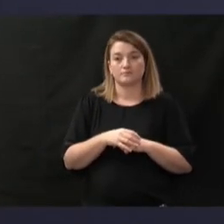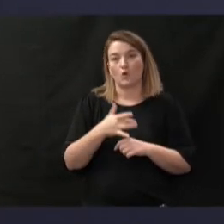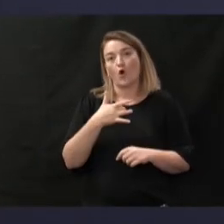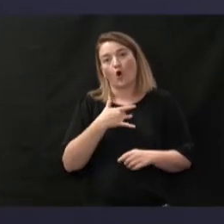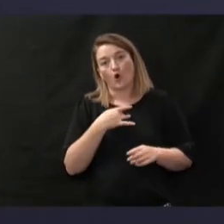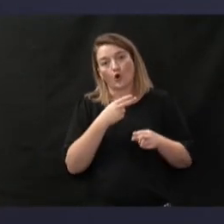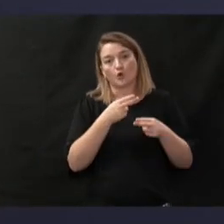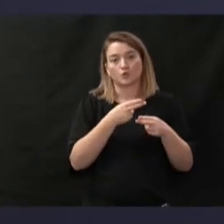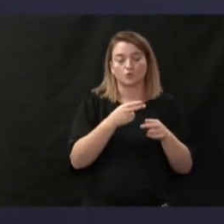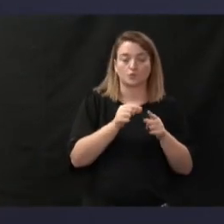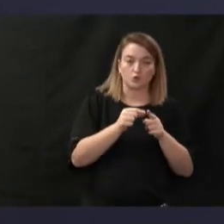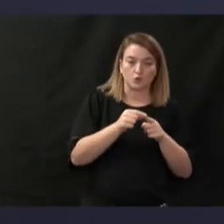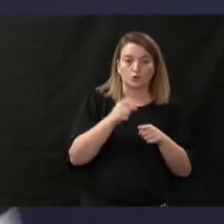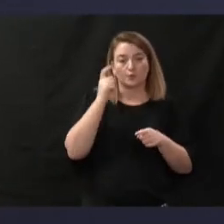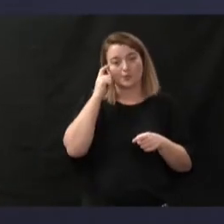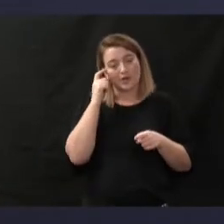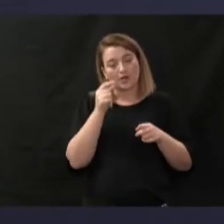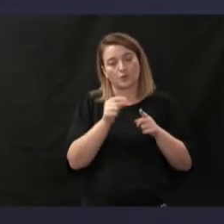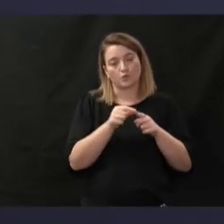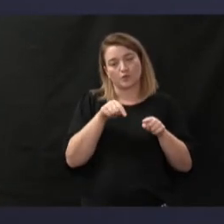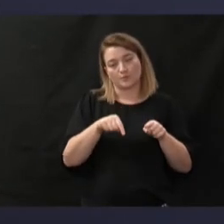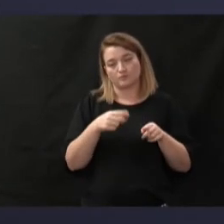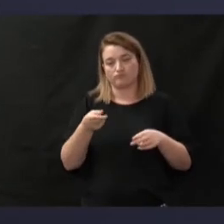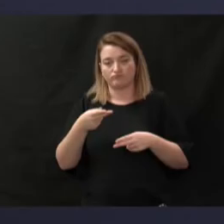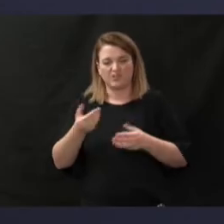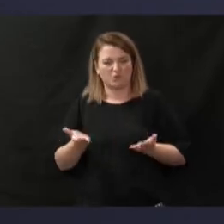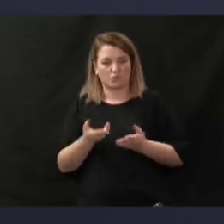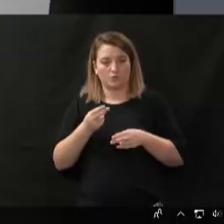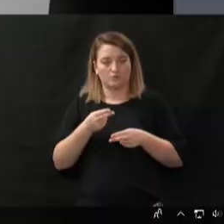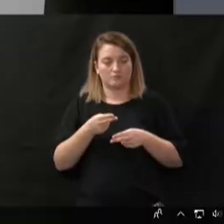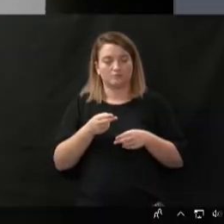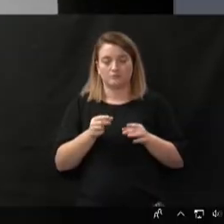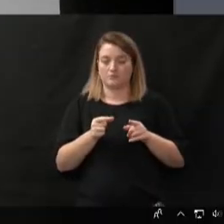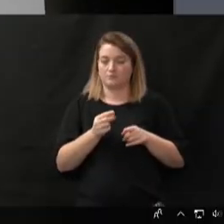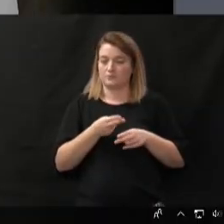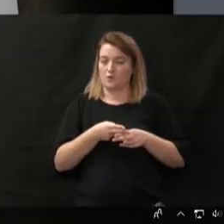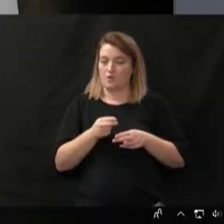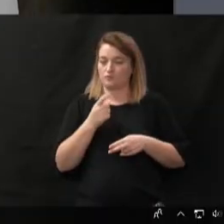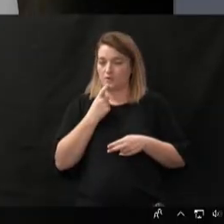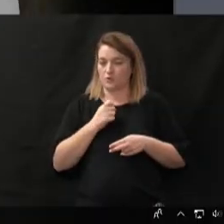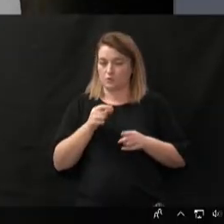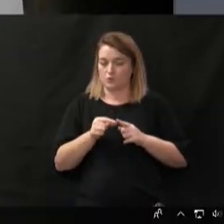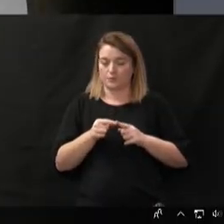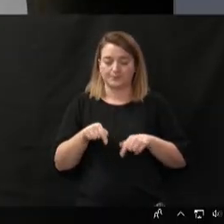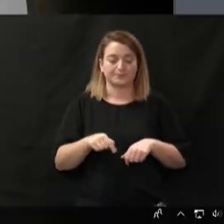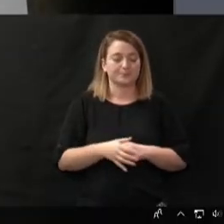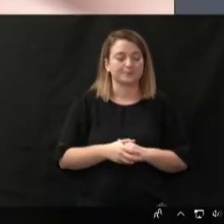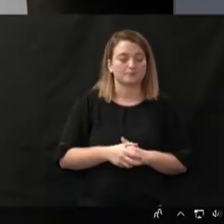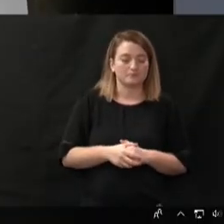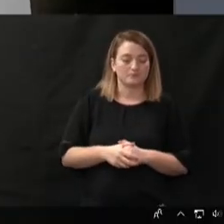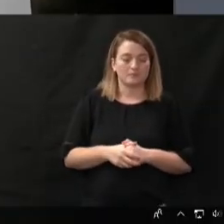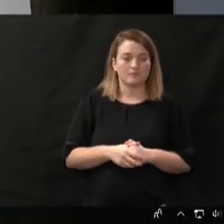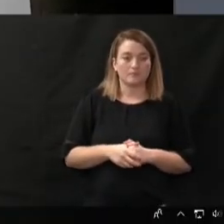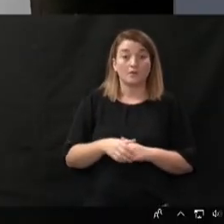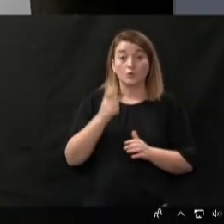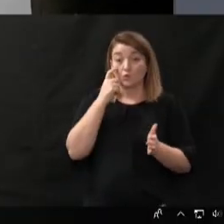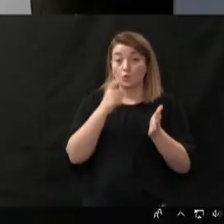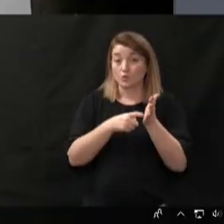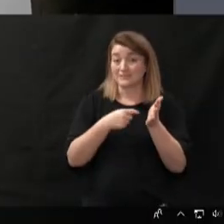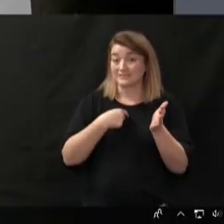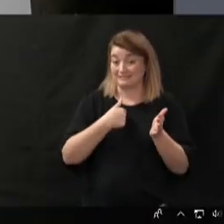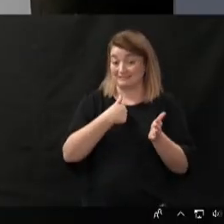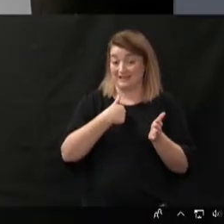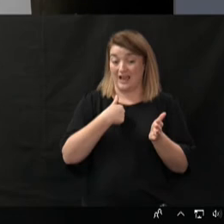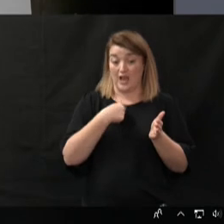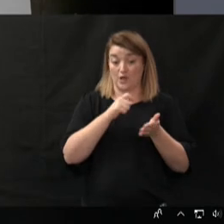I'm going to show the word to the students. So here's my word, were. Notice I wrote it in red.